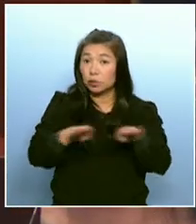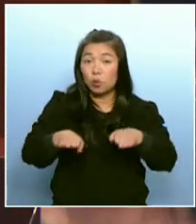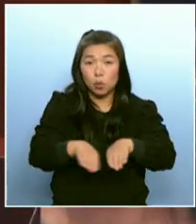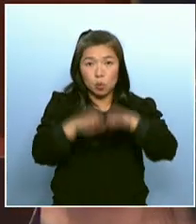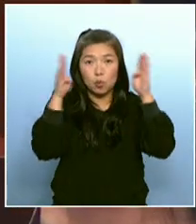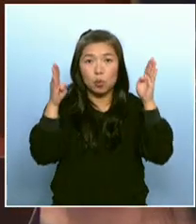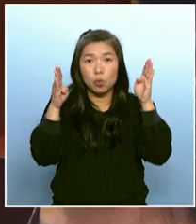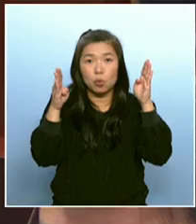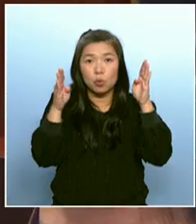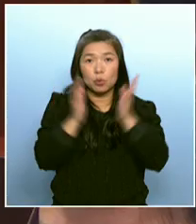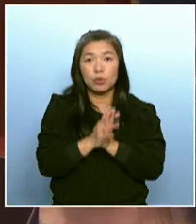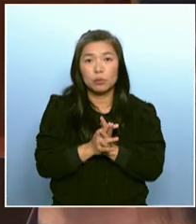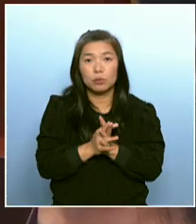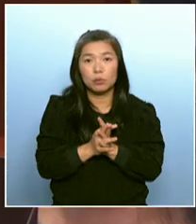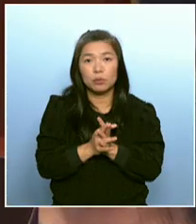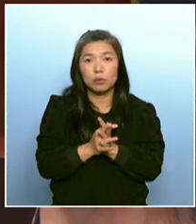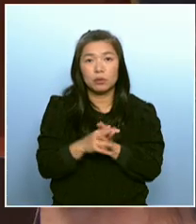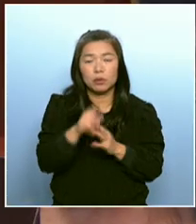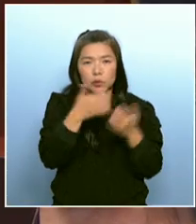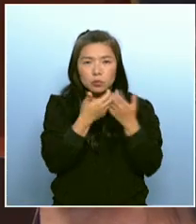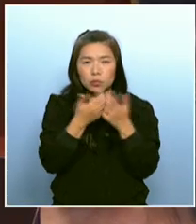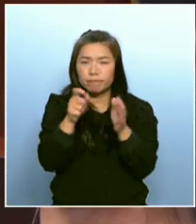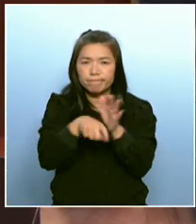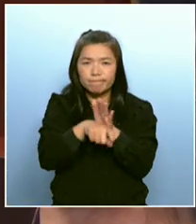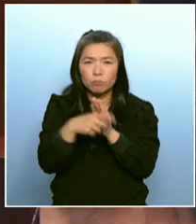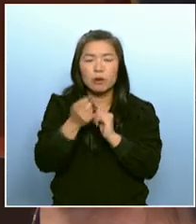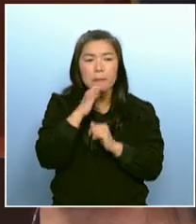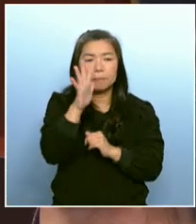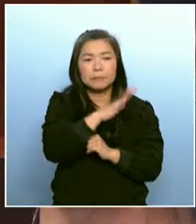program. I know that starting from the 10th batch,